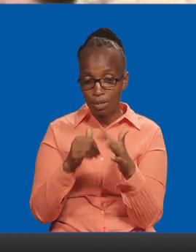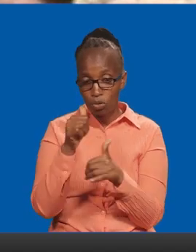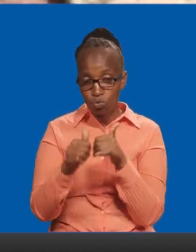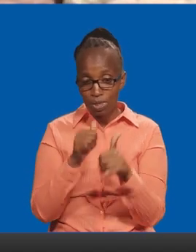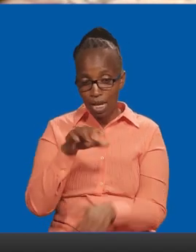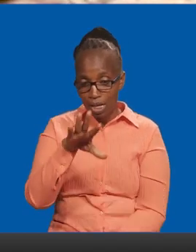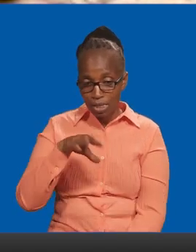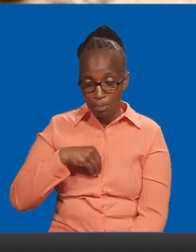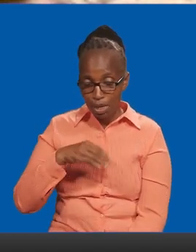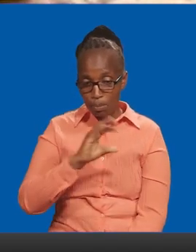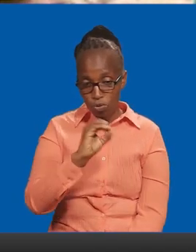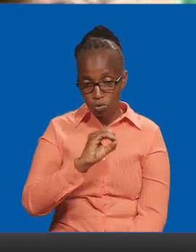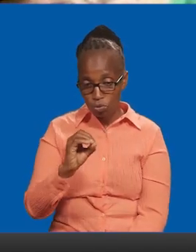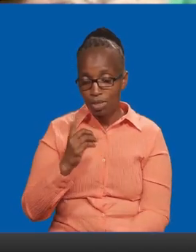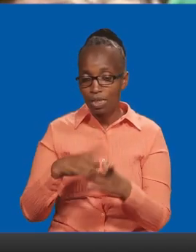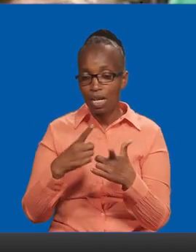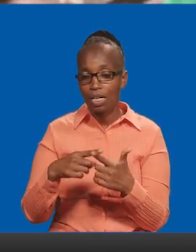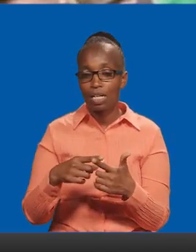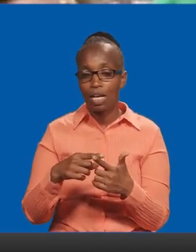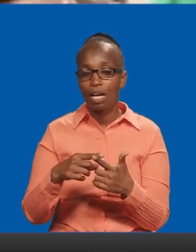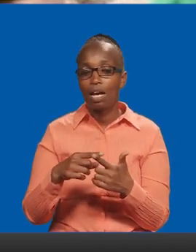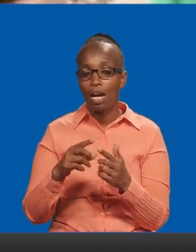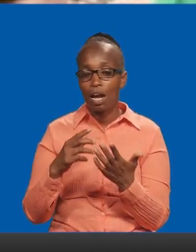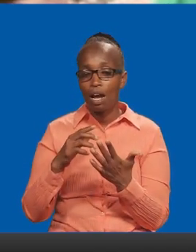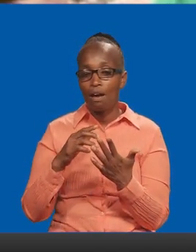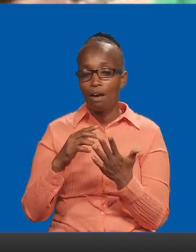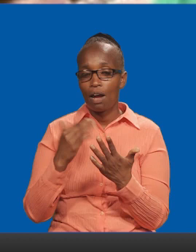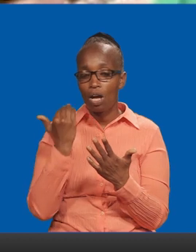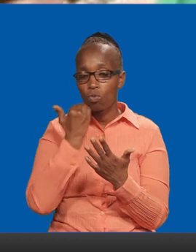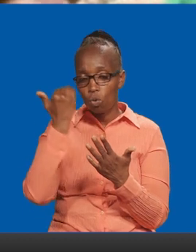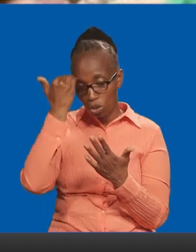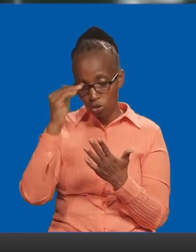akishikwa amefanya jambo ambalo halitakikani